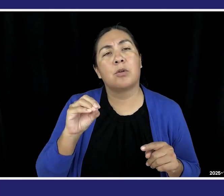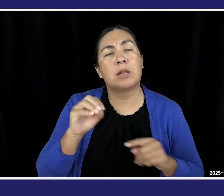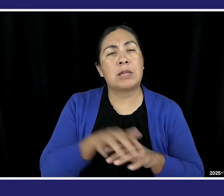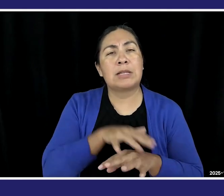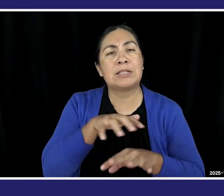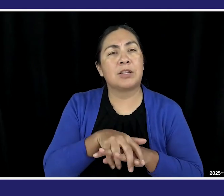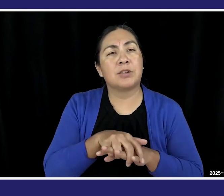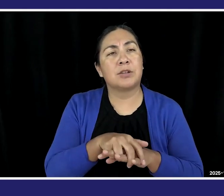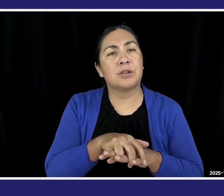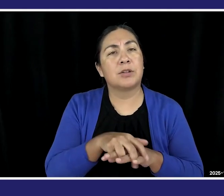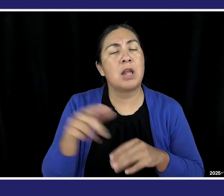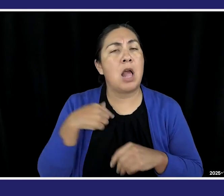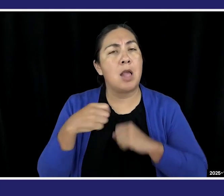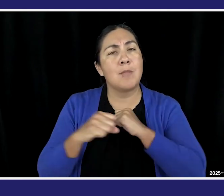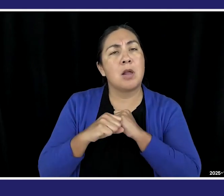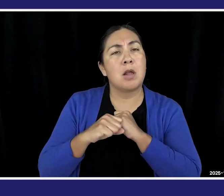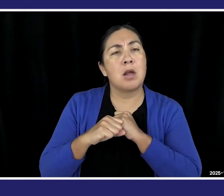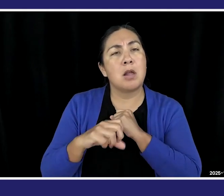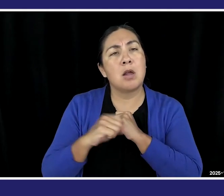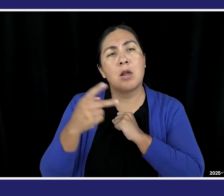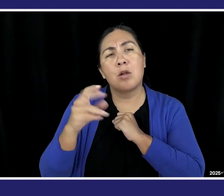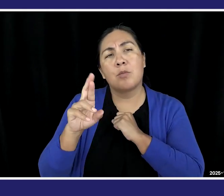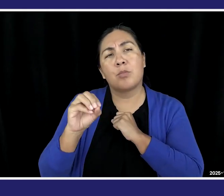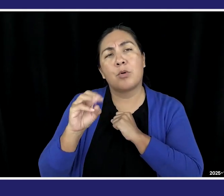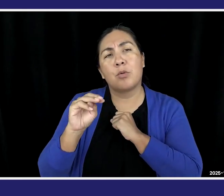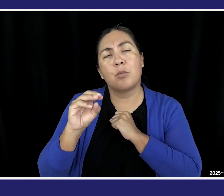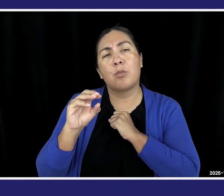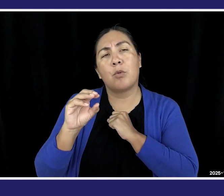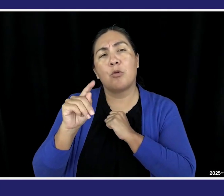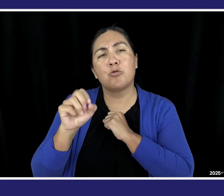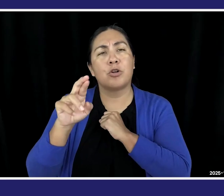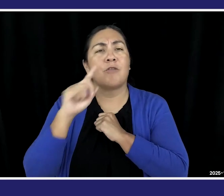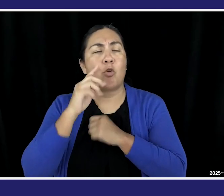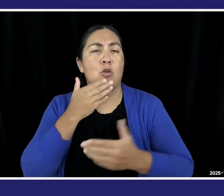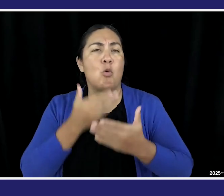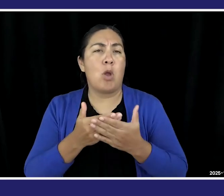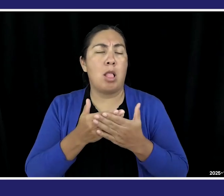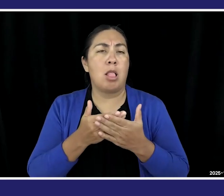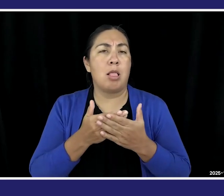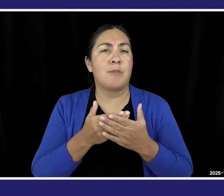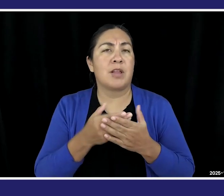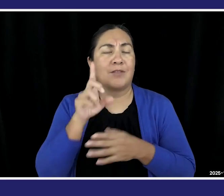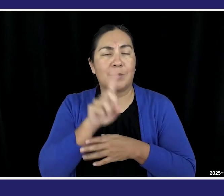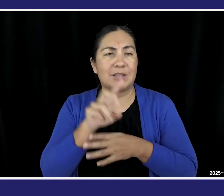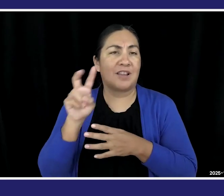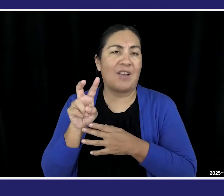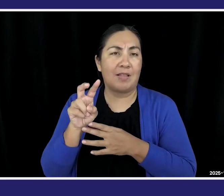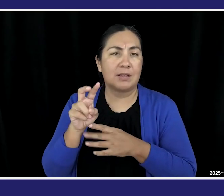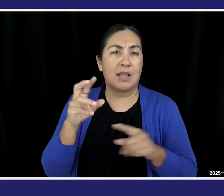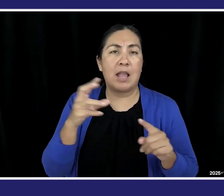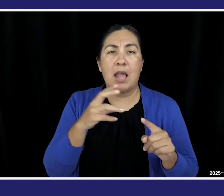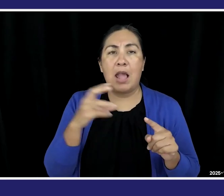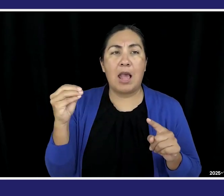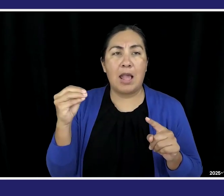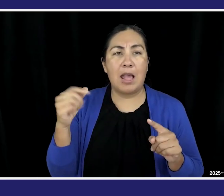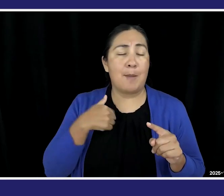the well-being of domestic violence, and I am happy to hear for the best practices that are in